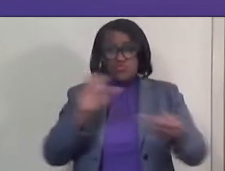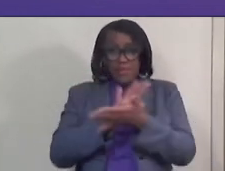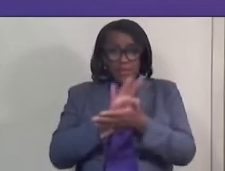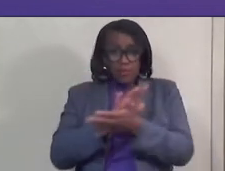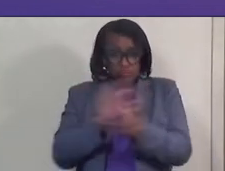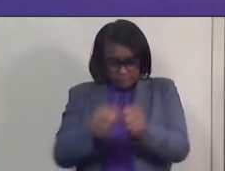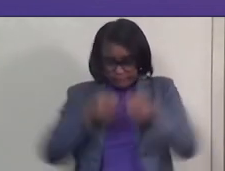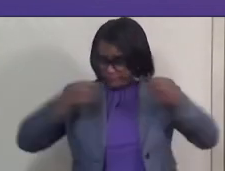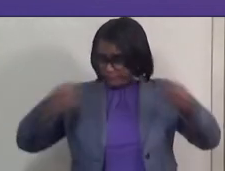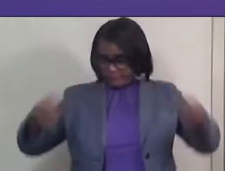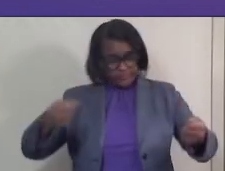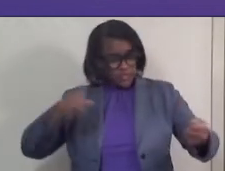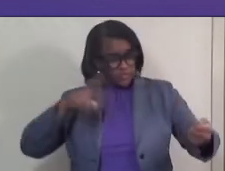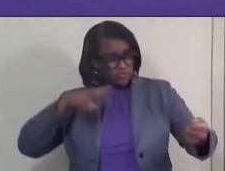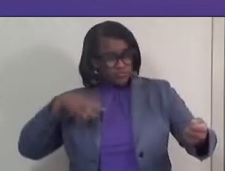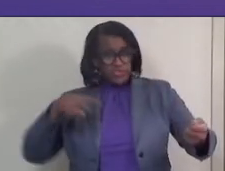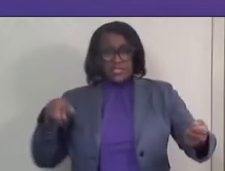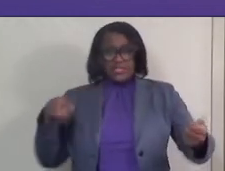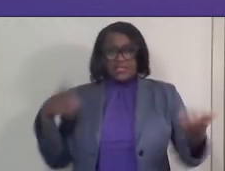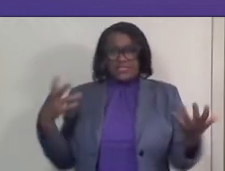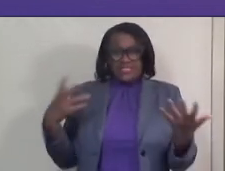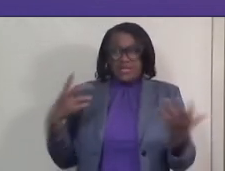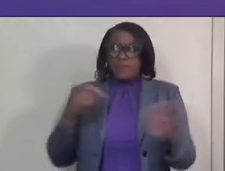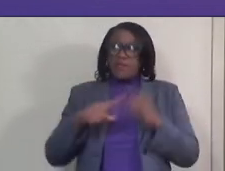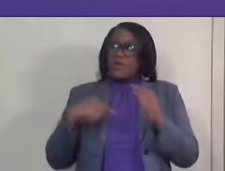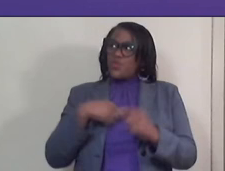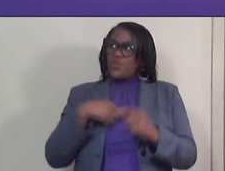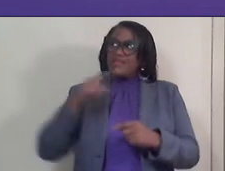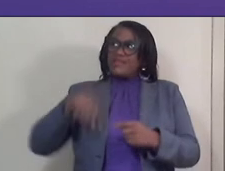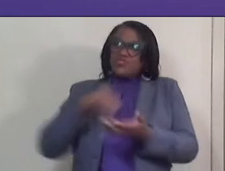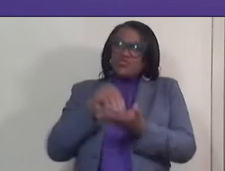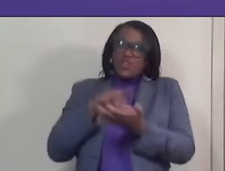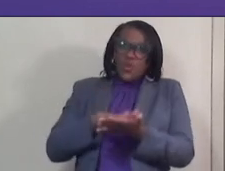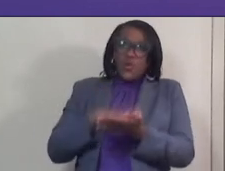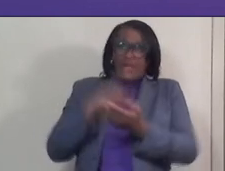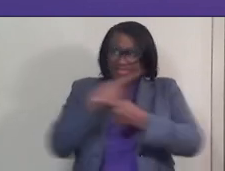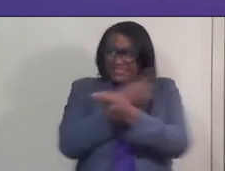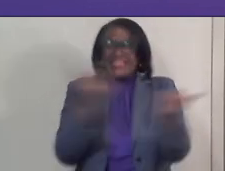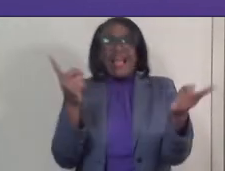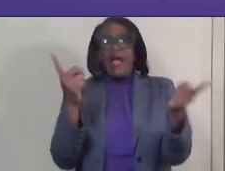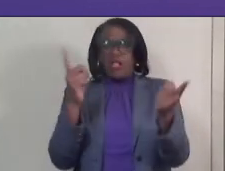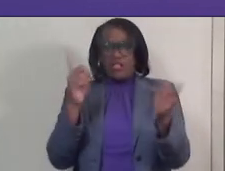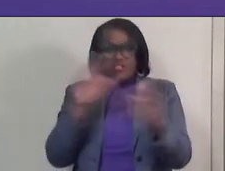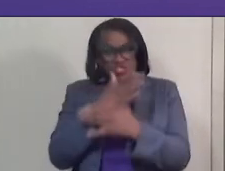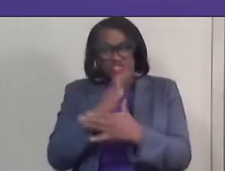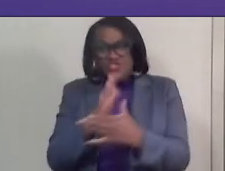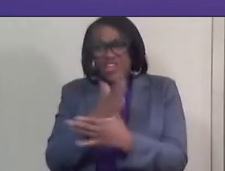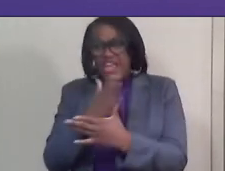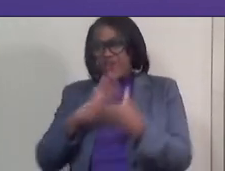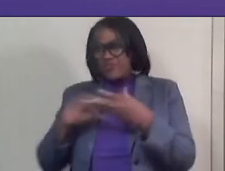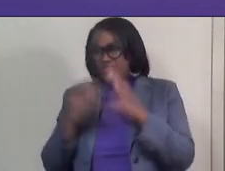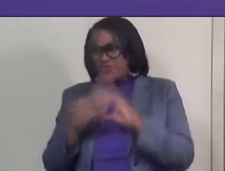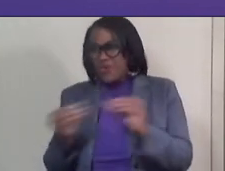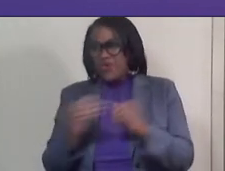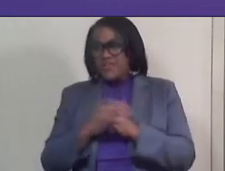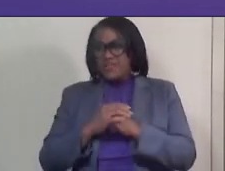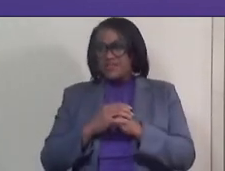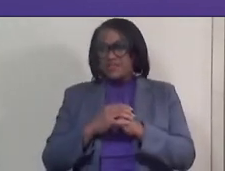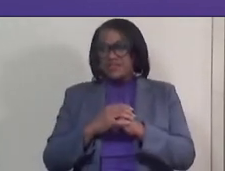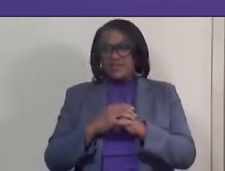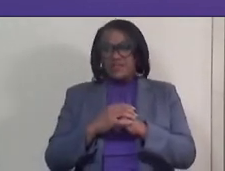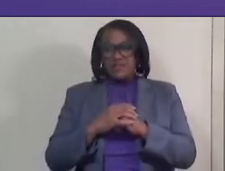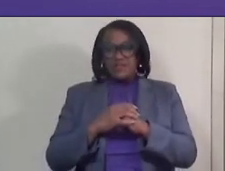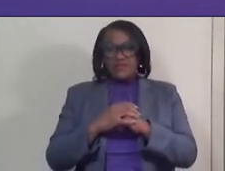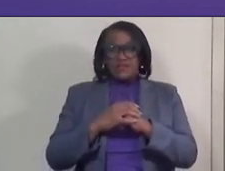by recording those stories and then broadcasting those stories and sharing them with others is one of the ways that they can get it